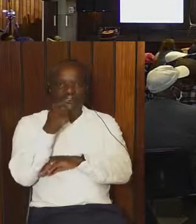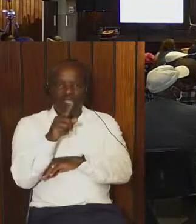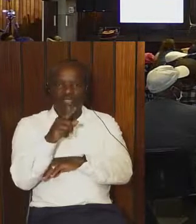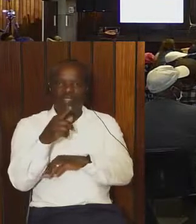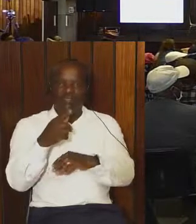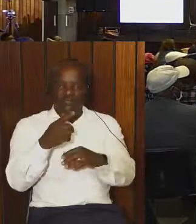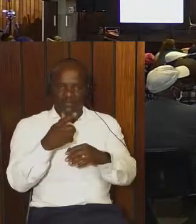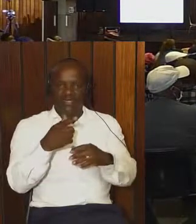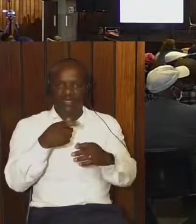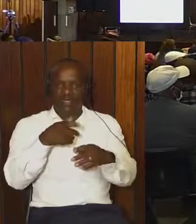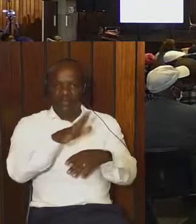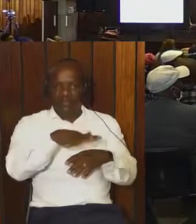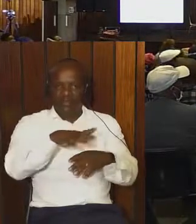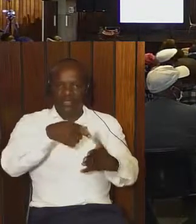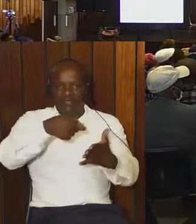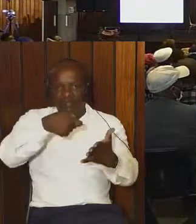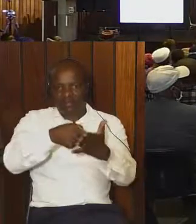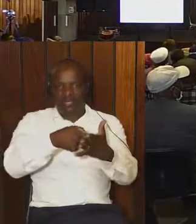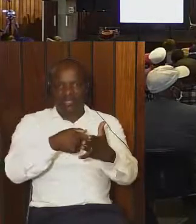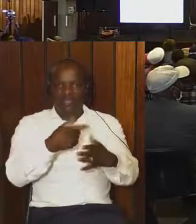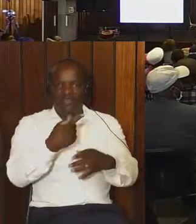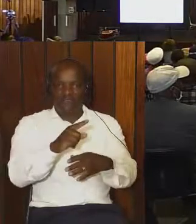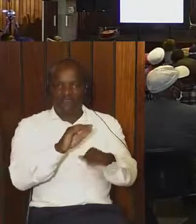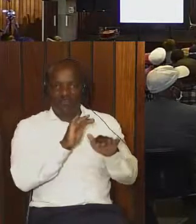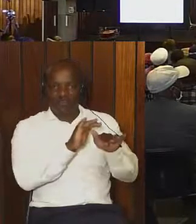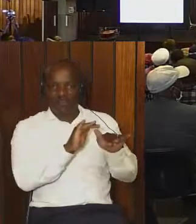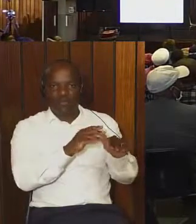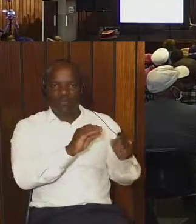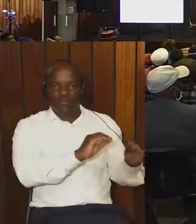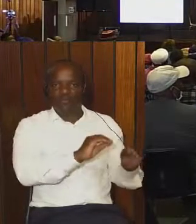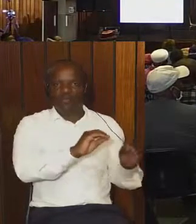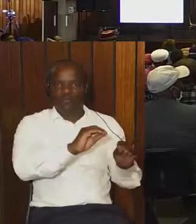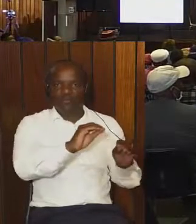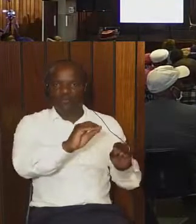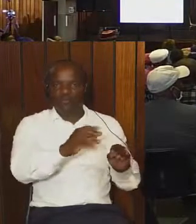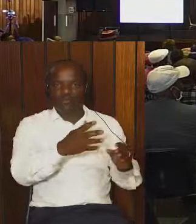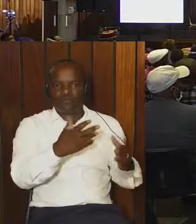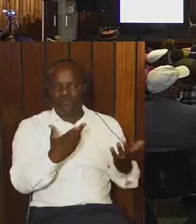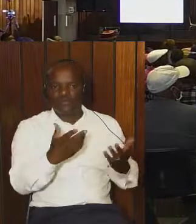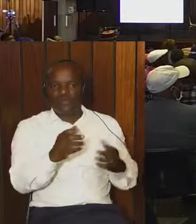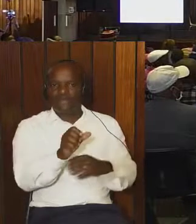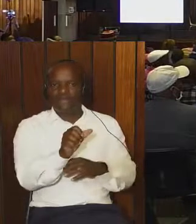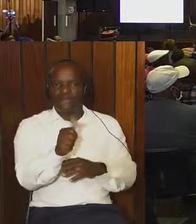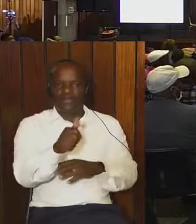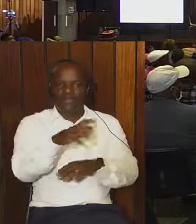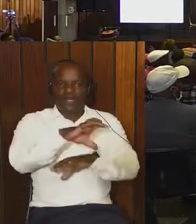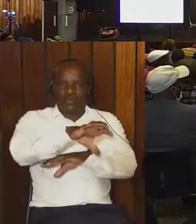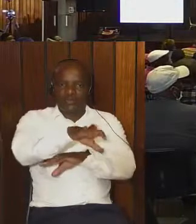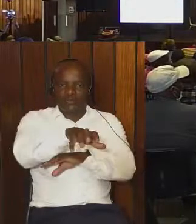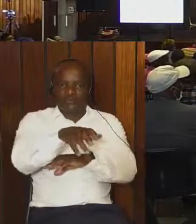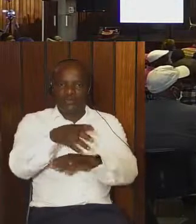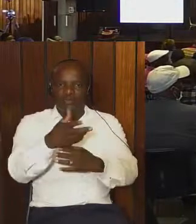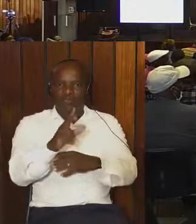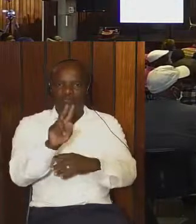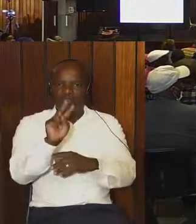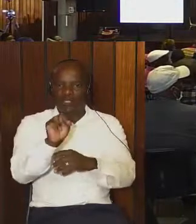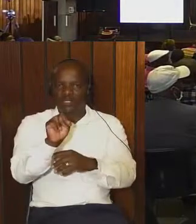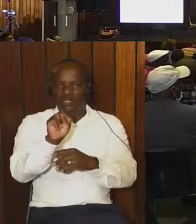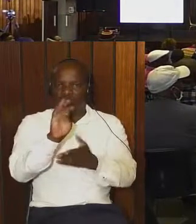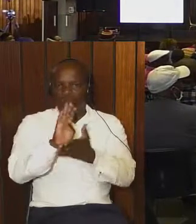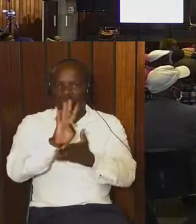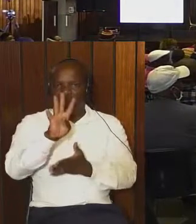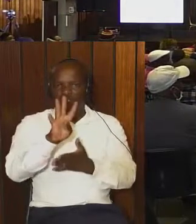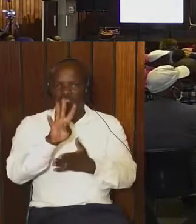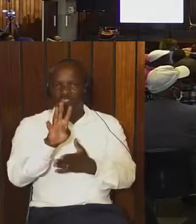for bone but ga gona province re utlwang gore batho ba le ba kae ba re botsa ka batho ba bang ba province ba reketseng tsela ko N14 flyover